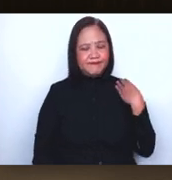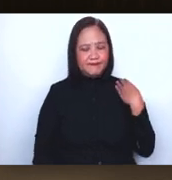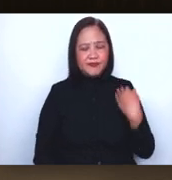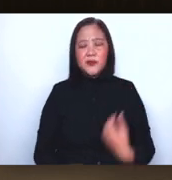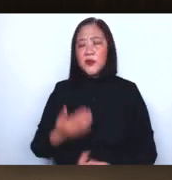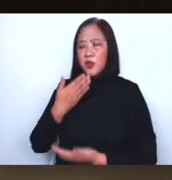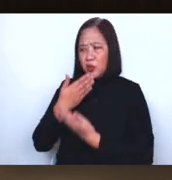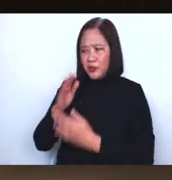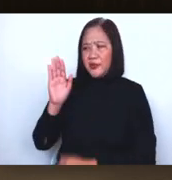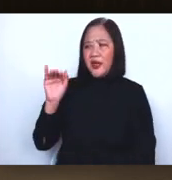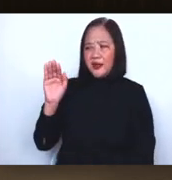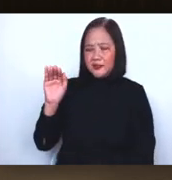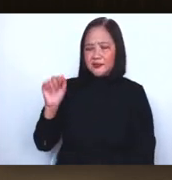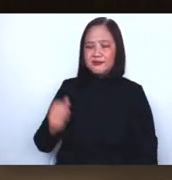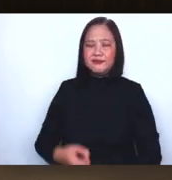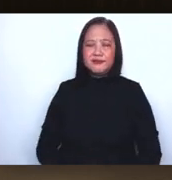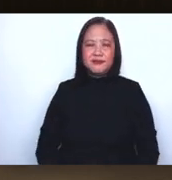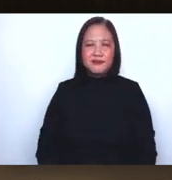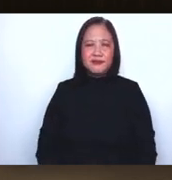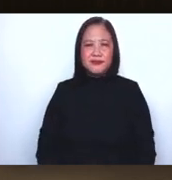Bye then.